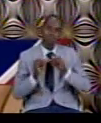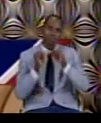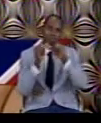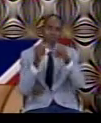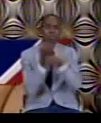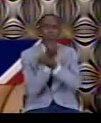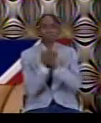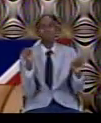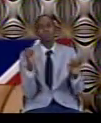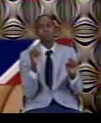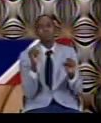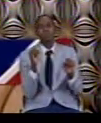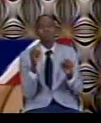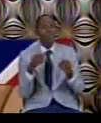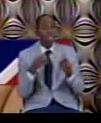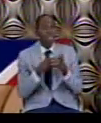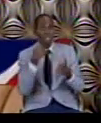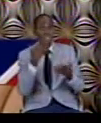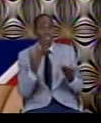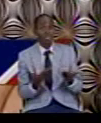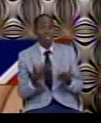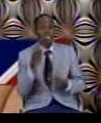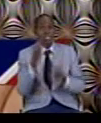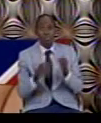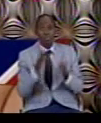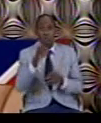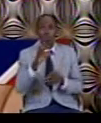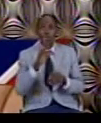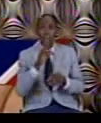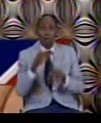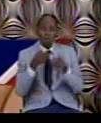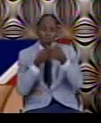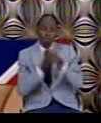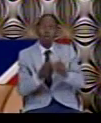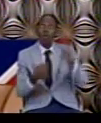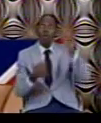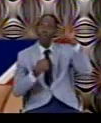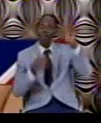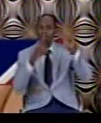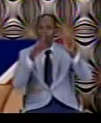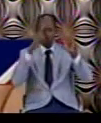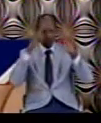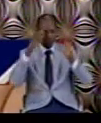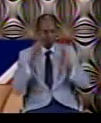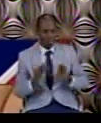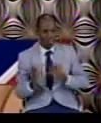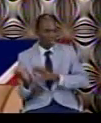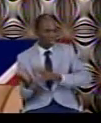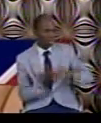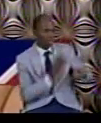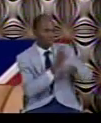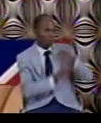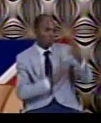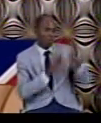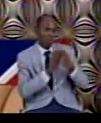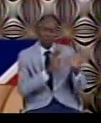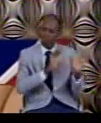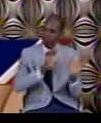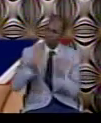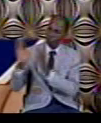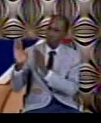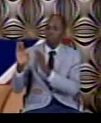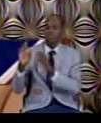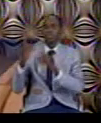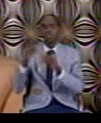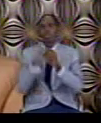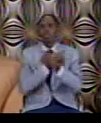our salvation. It said, if you're following me, you make up your mind, you turn away from the world, and you turn to the Lord Jesus